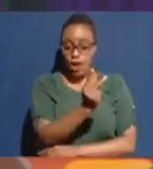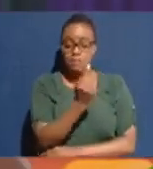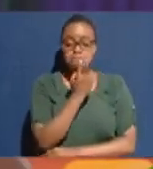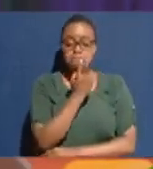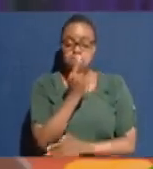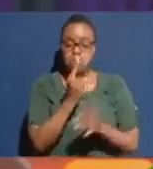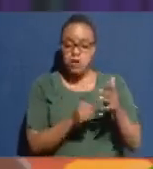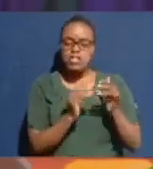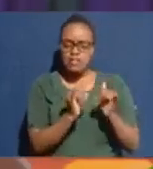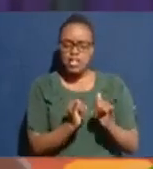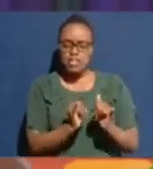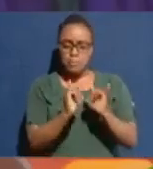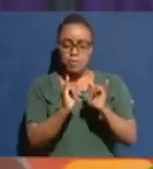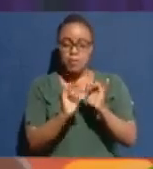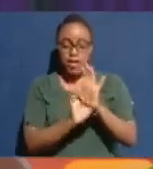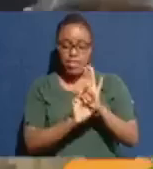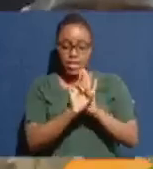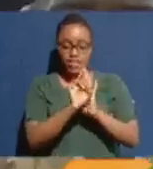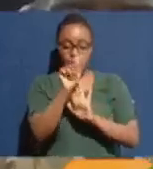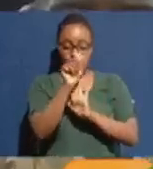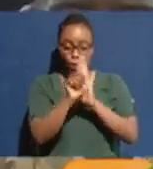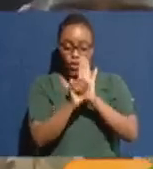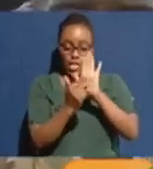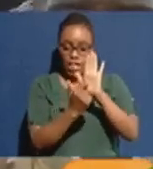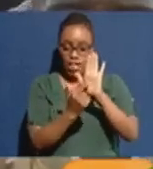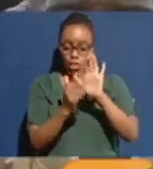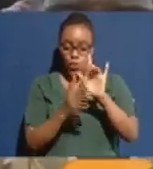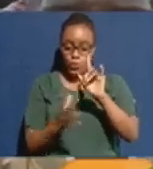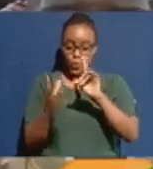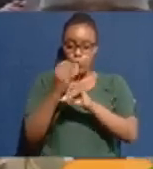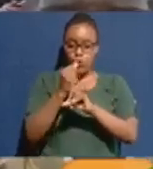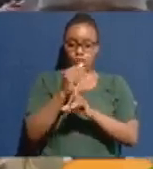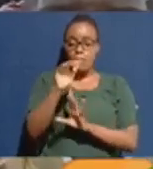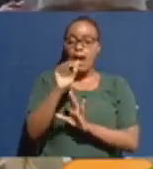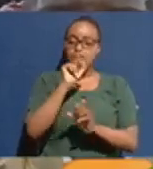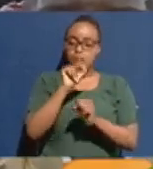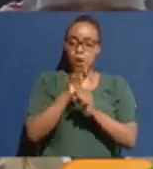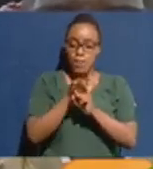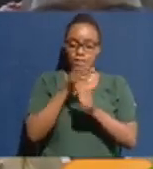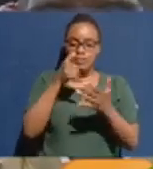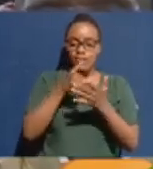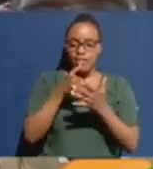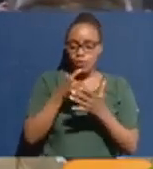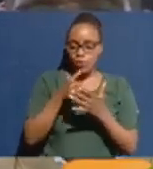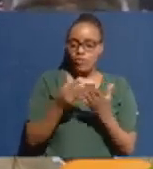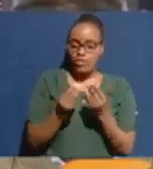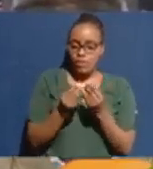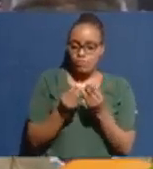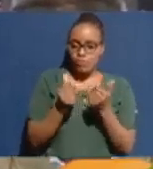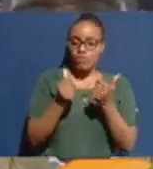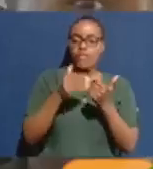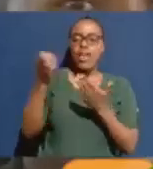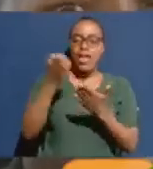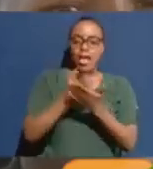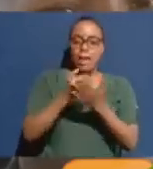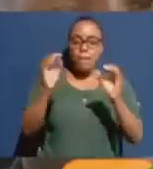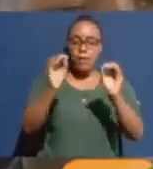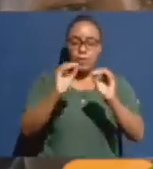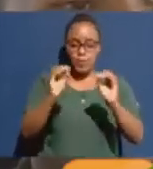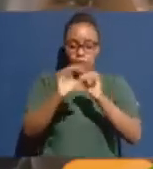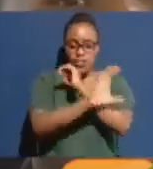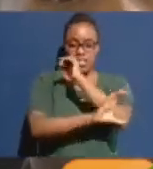confidence in implementing the development agenda as captured in their manifesto, including addressing the unemployment menace in the